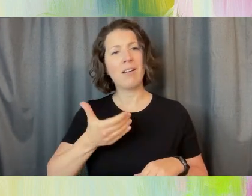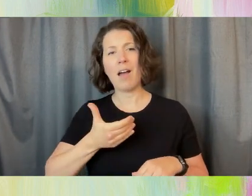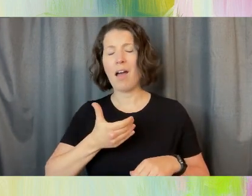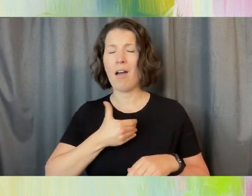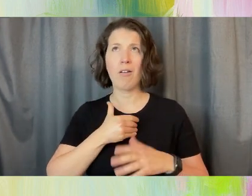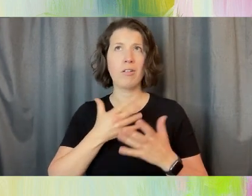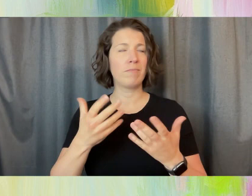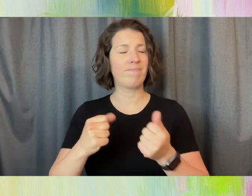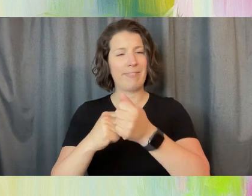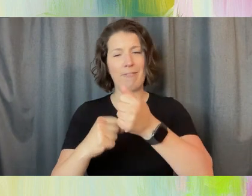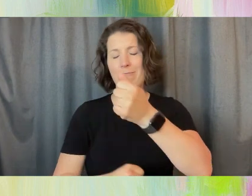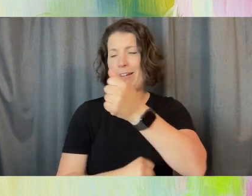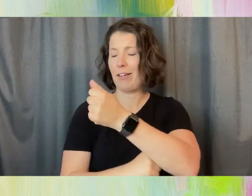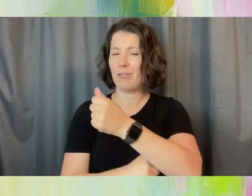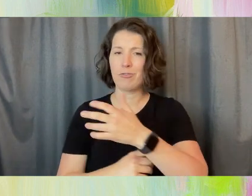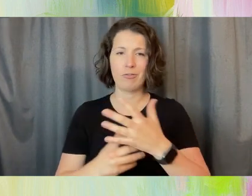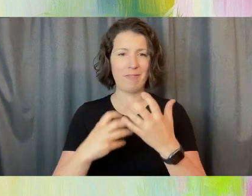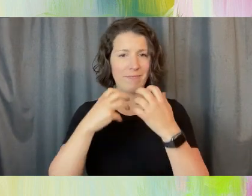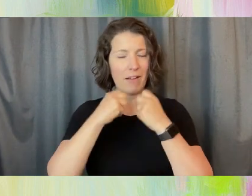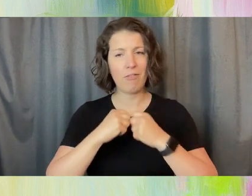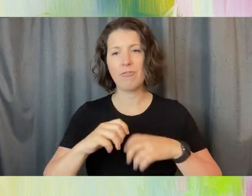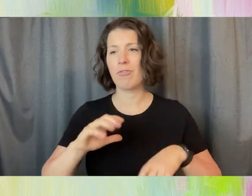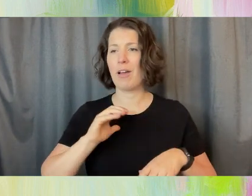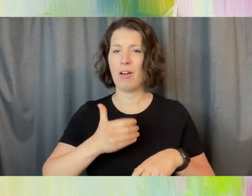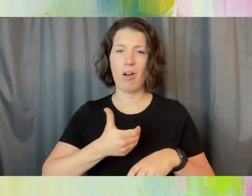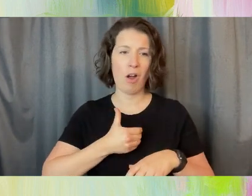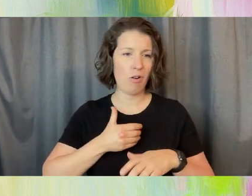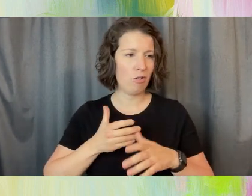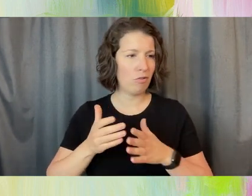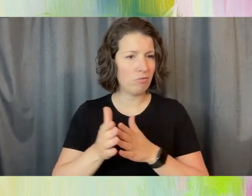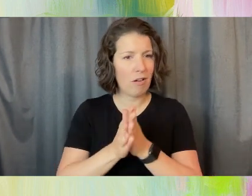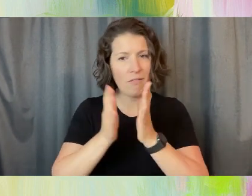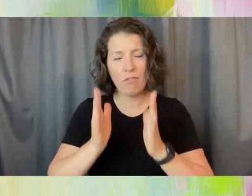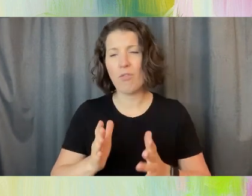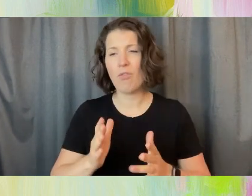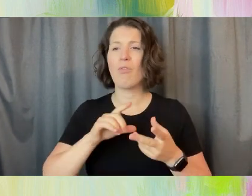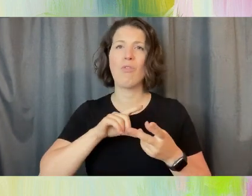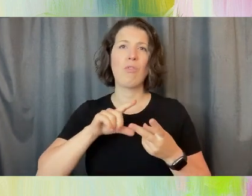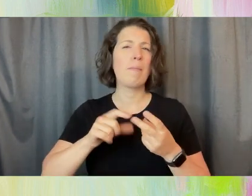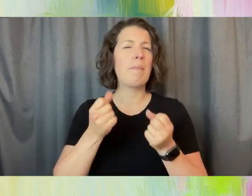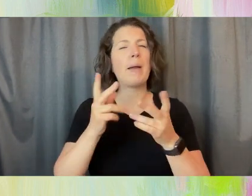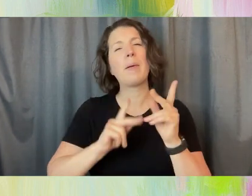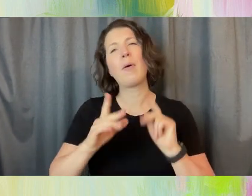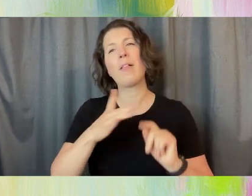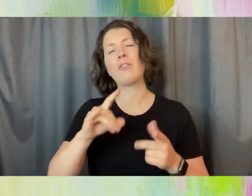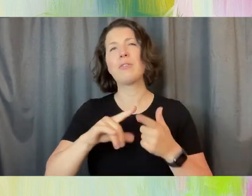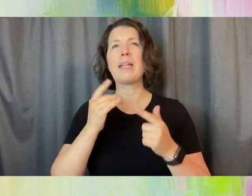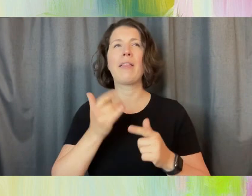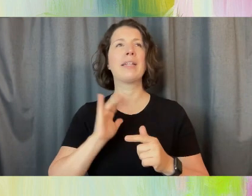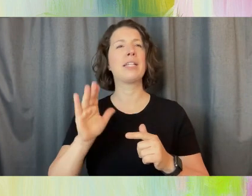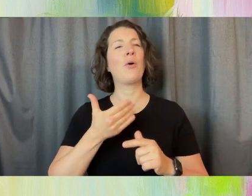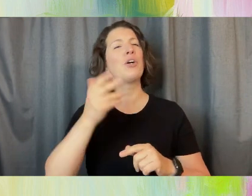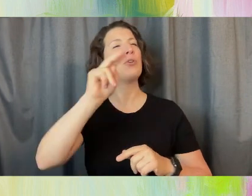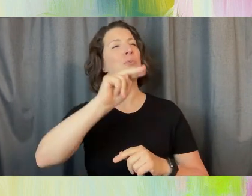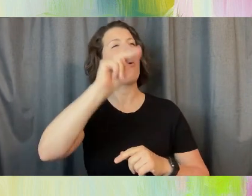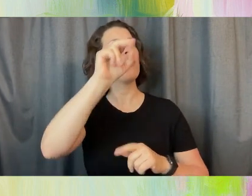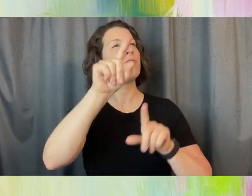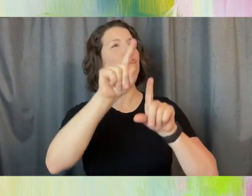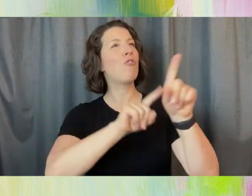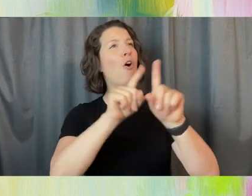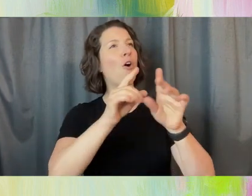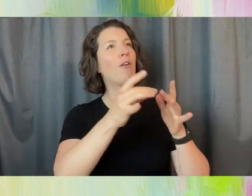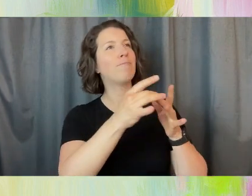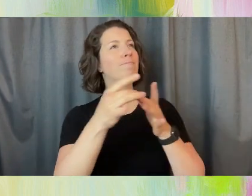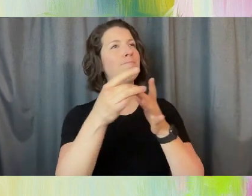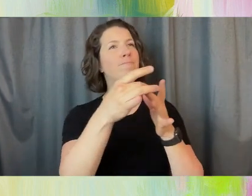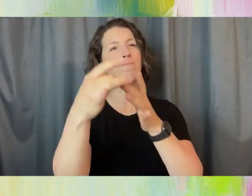It is our driver. It is, as many people like to say, our North Star. So this is a quote from Kellen